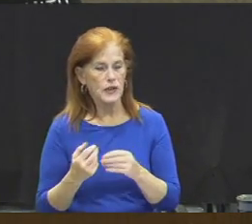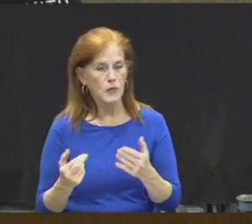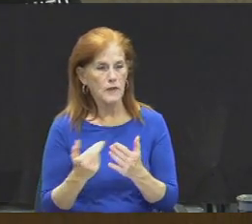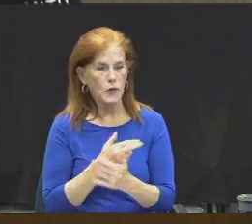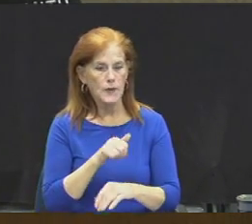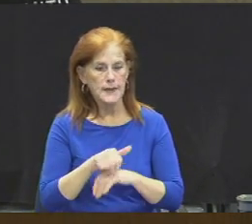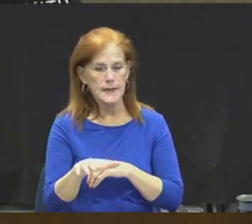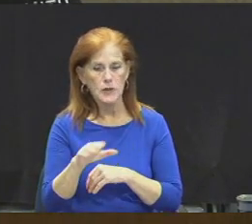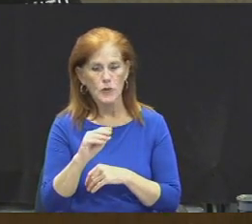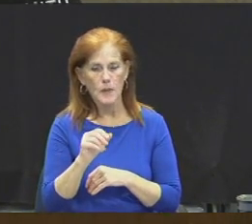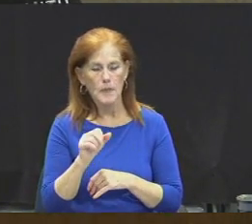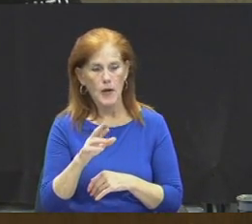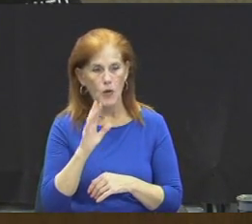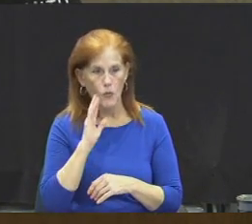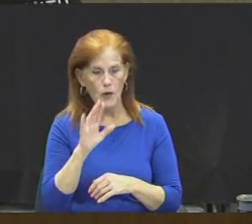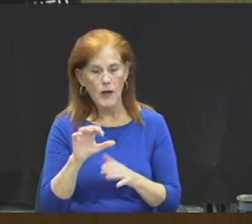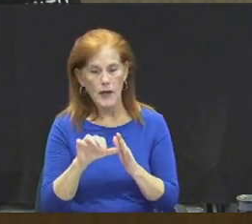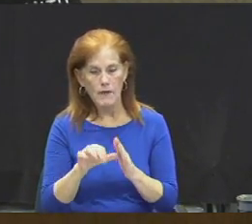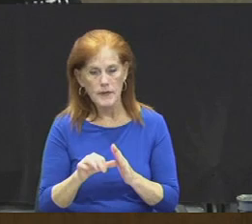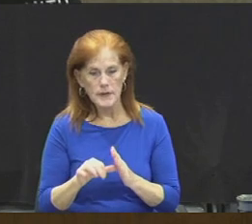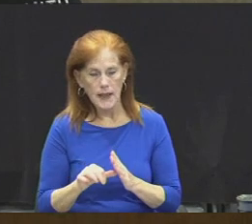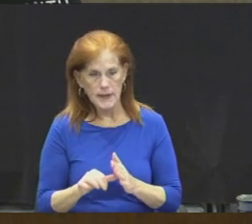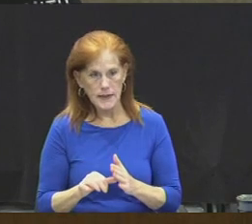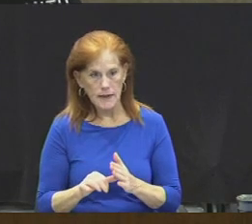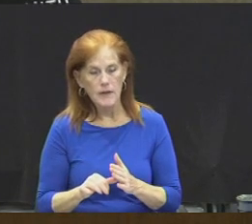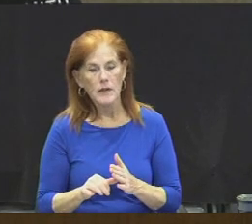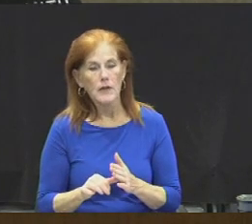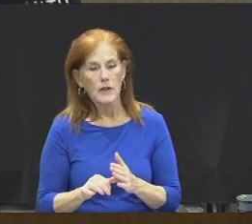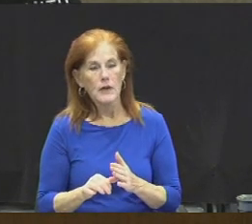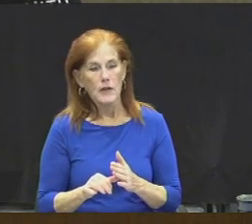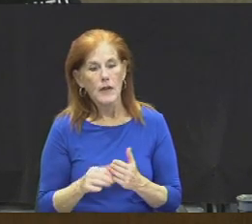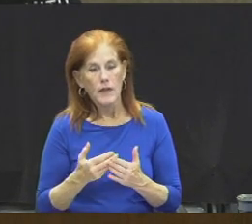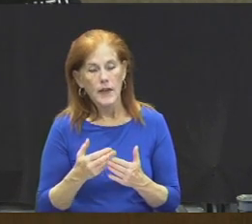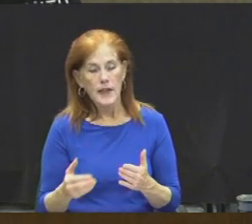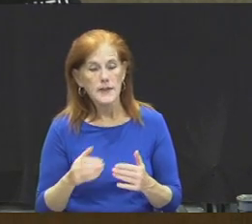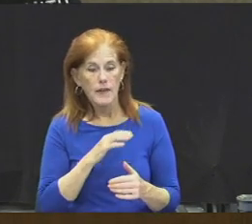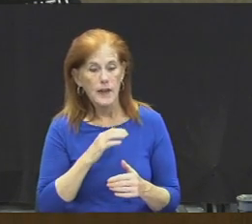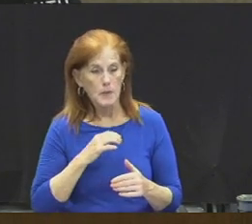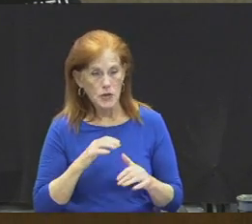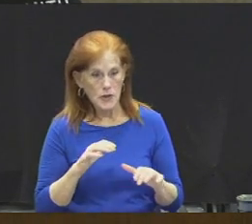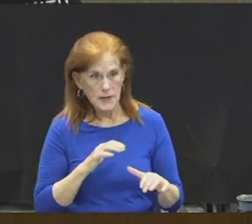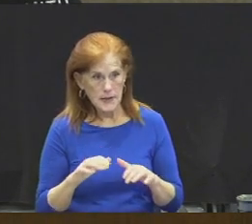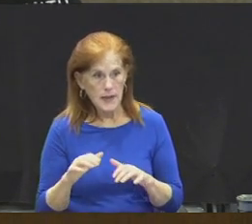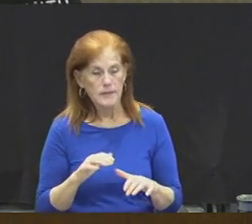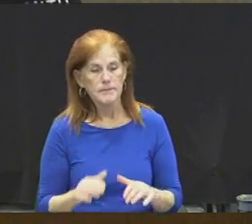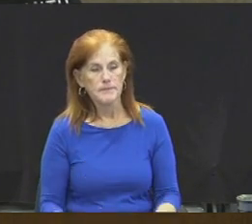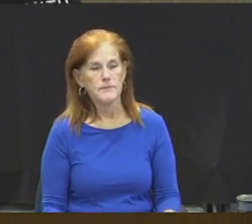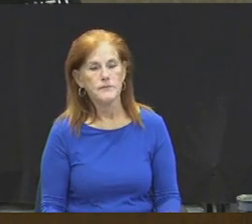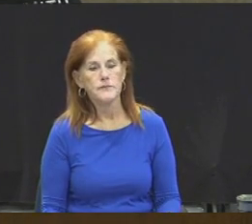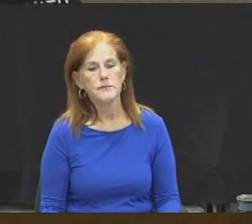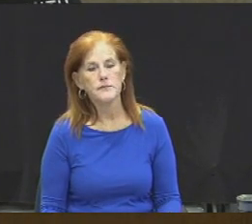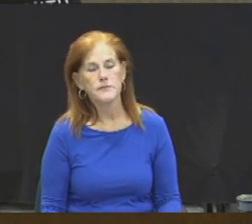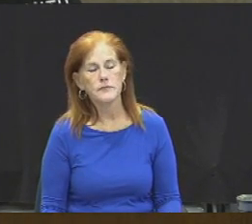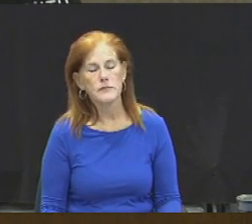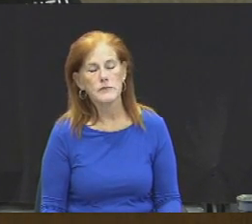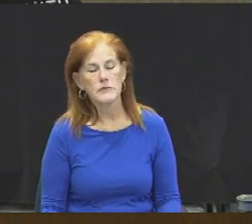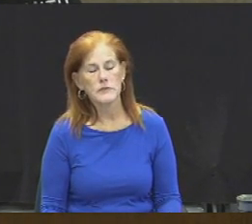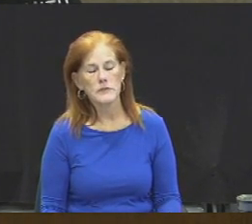commission and highlight some of the activities and accomplishments of the commission.